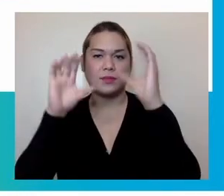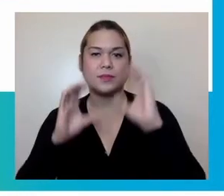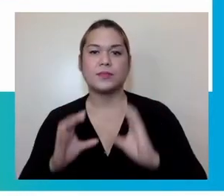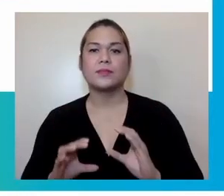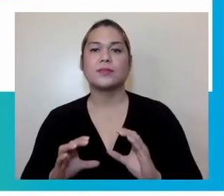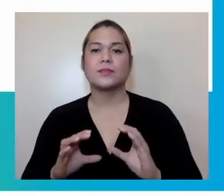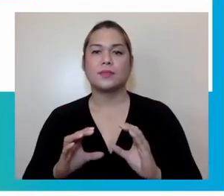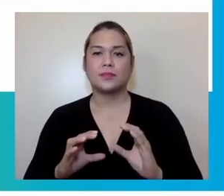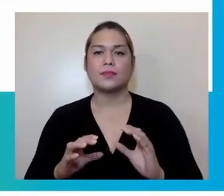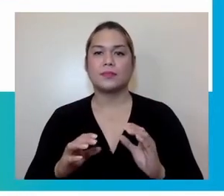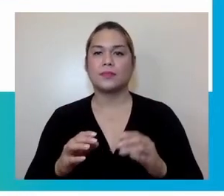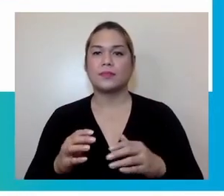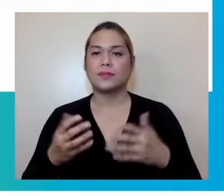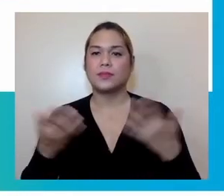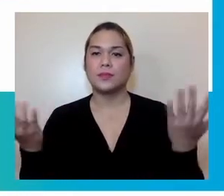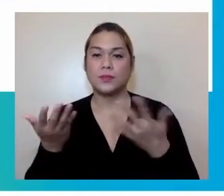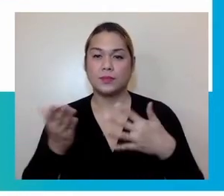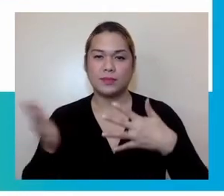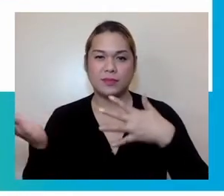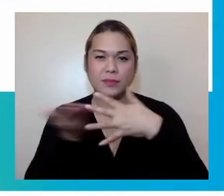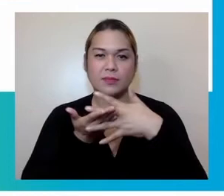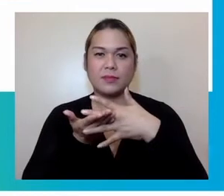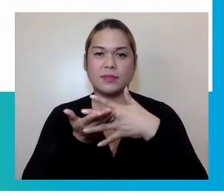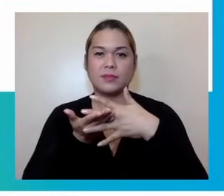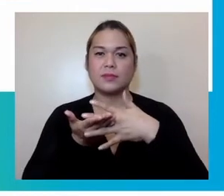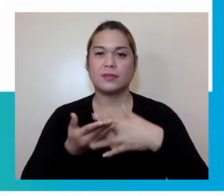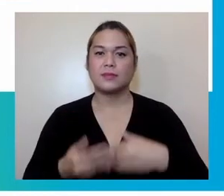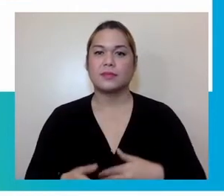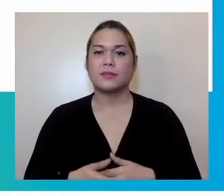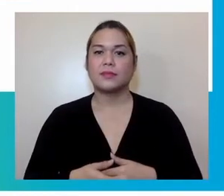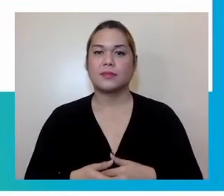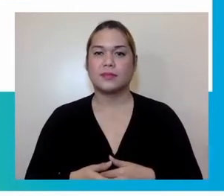And that's where the energy policy comes in.